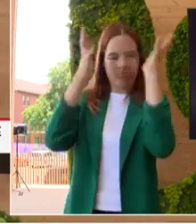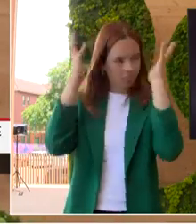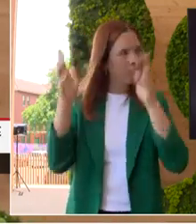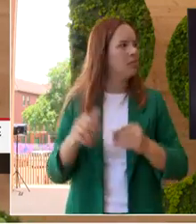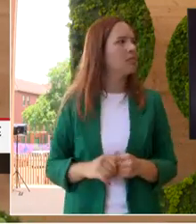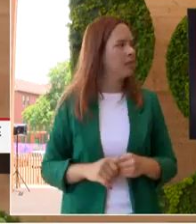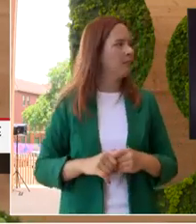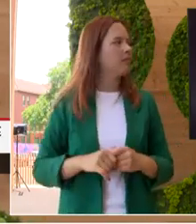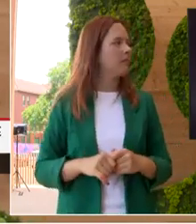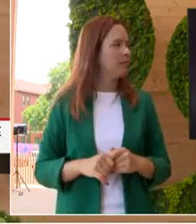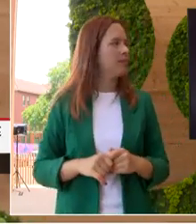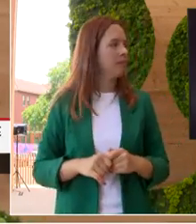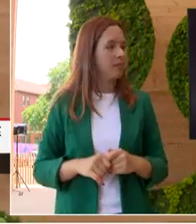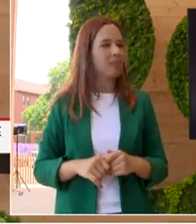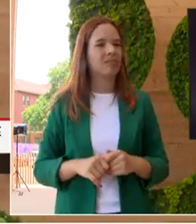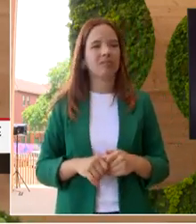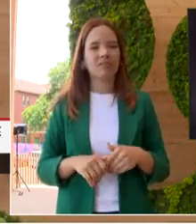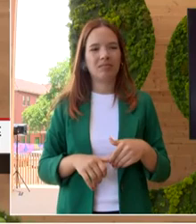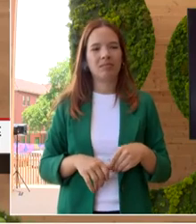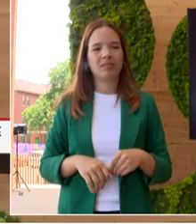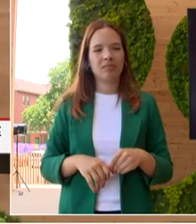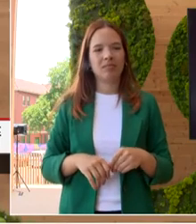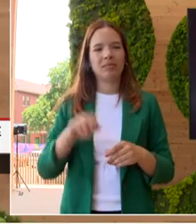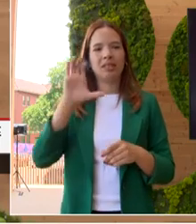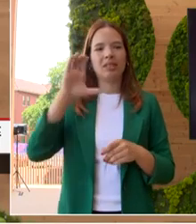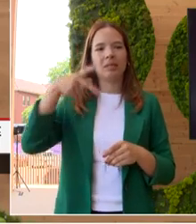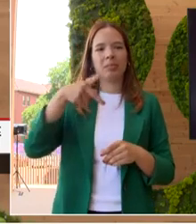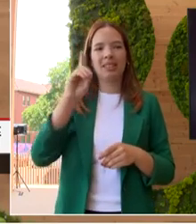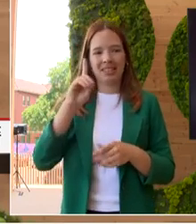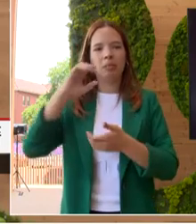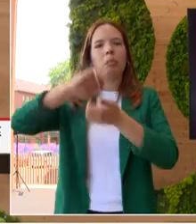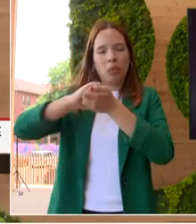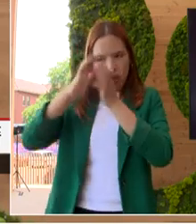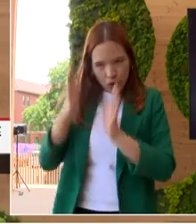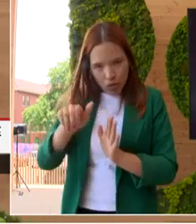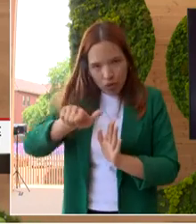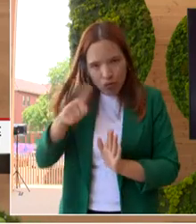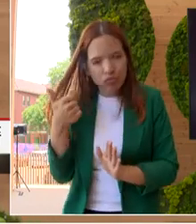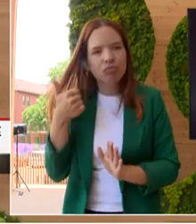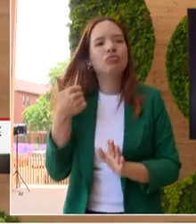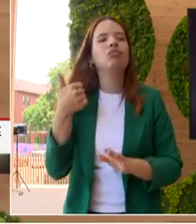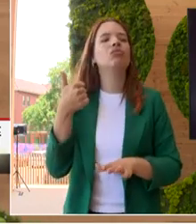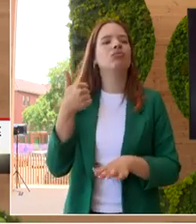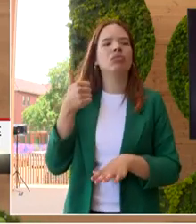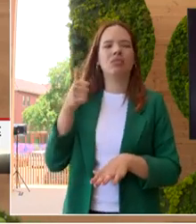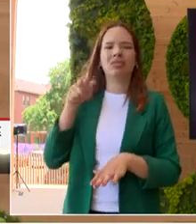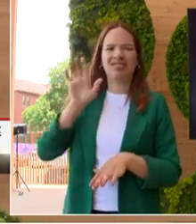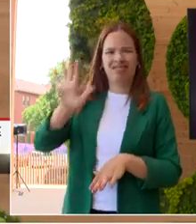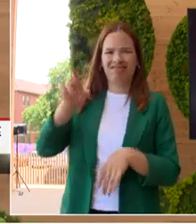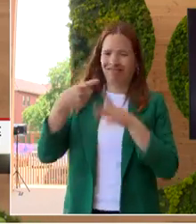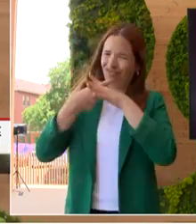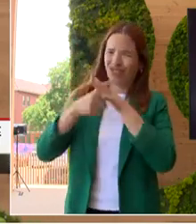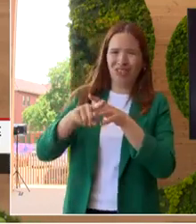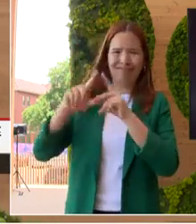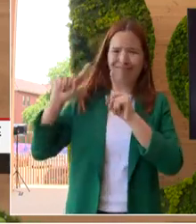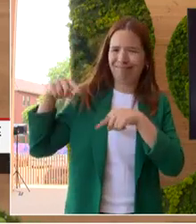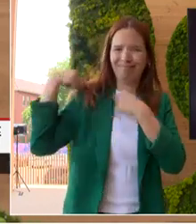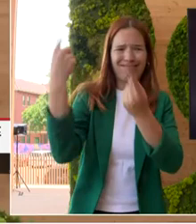our CBE partner, Greg Cardona-Suardi, who've been with us since the beginning. Banneker Construction.